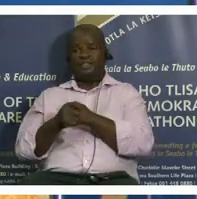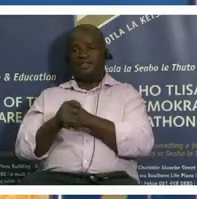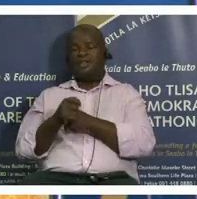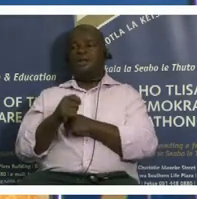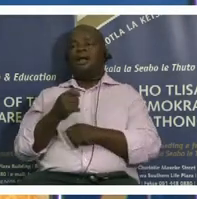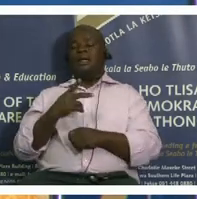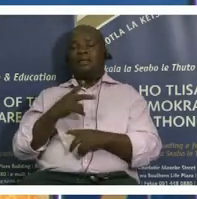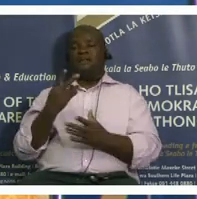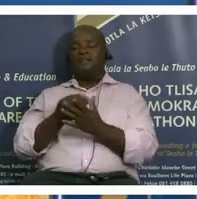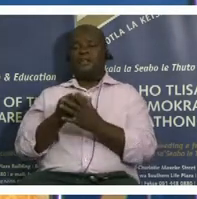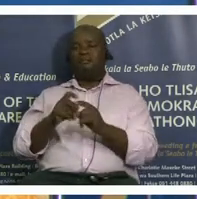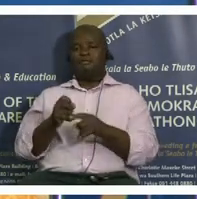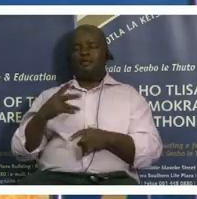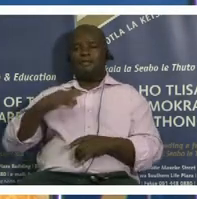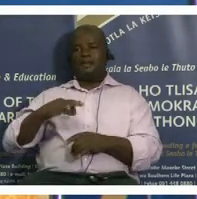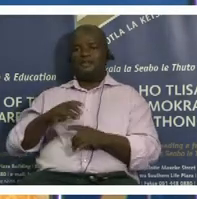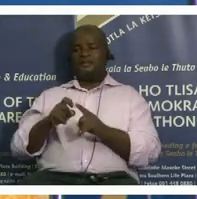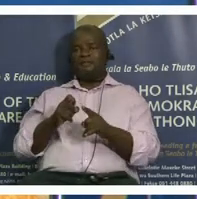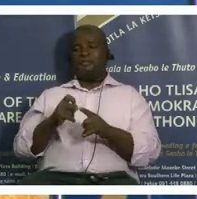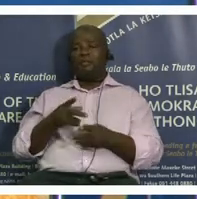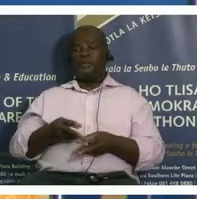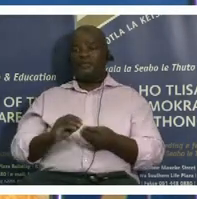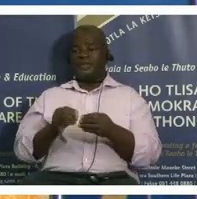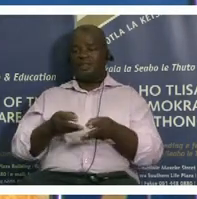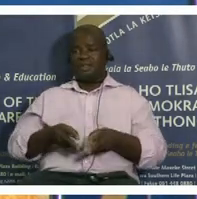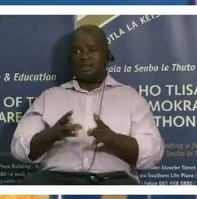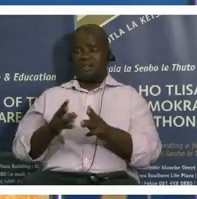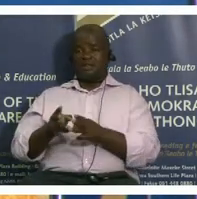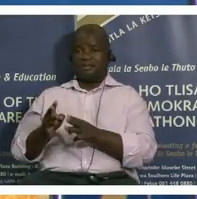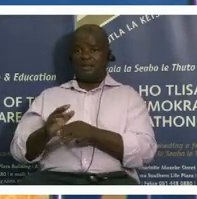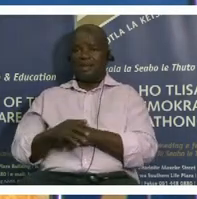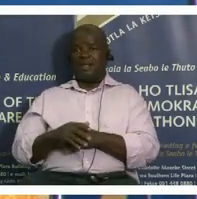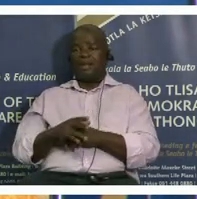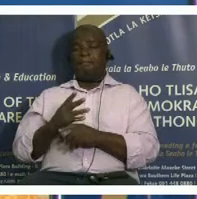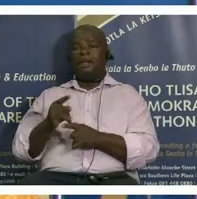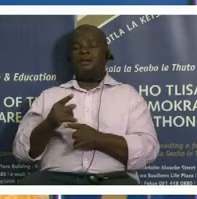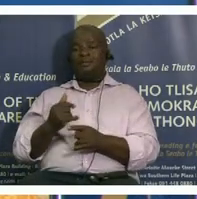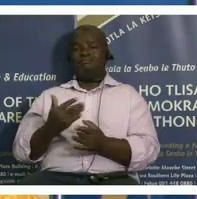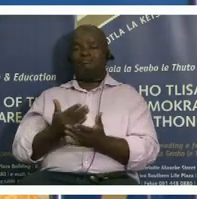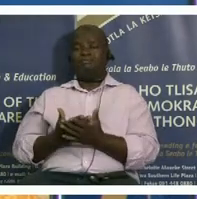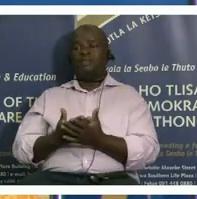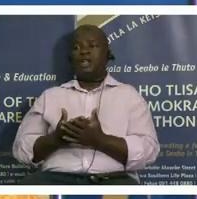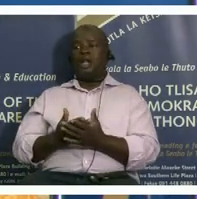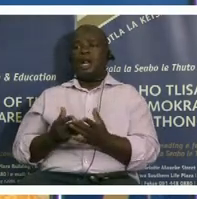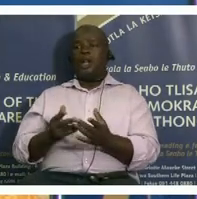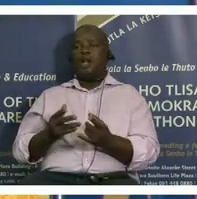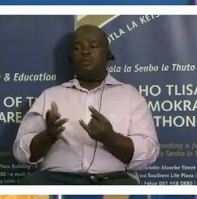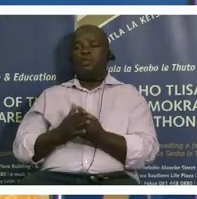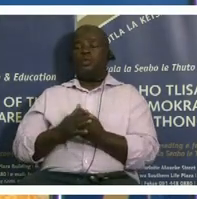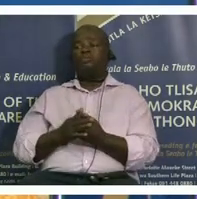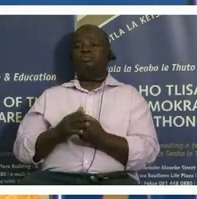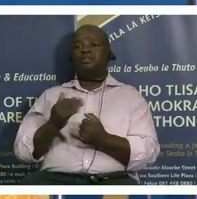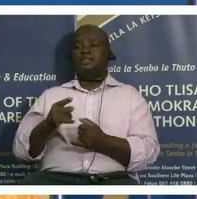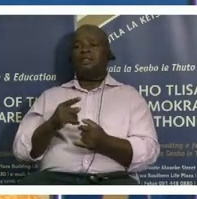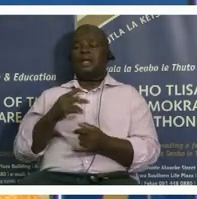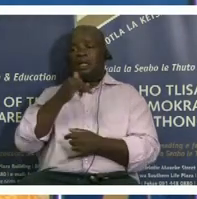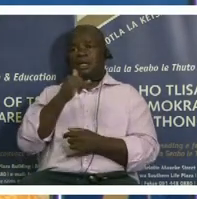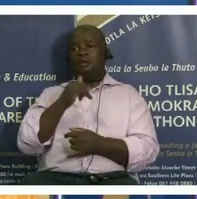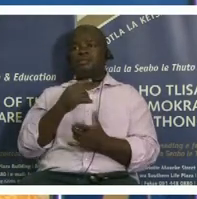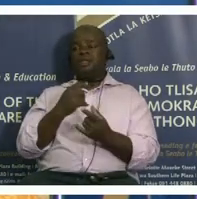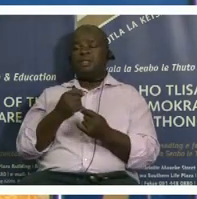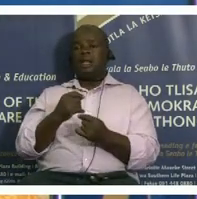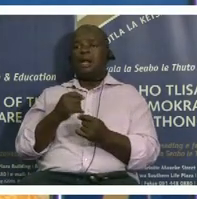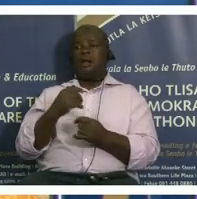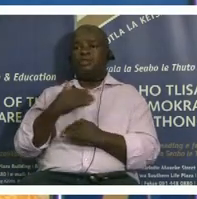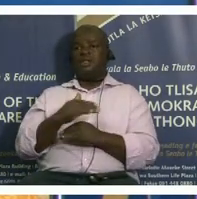from infrastructure investment whilst closing out the internal and external syndicates that have bedeviled